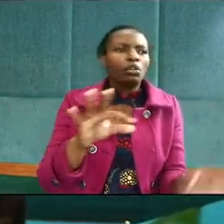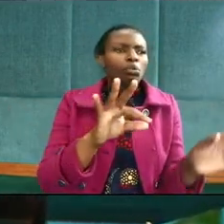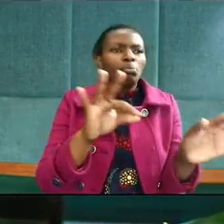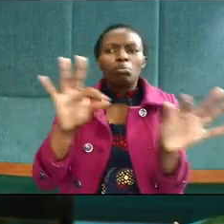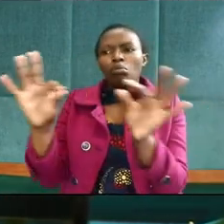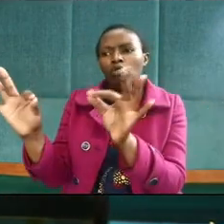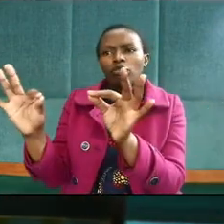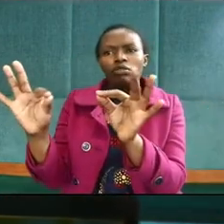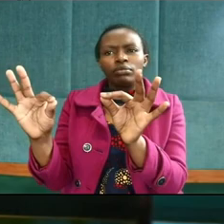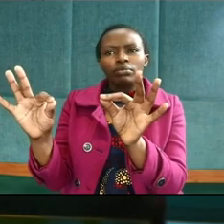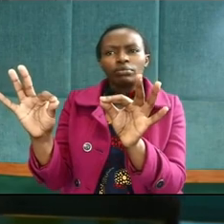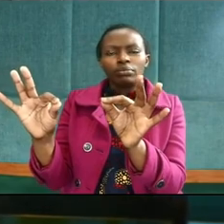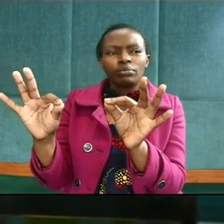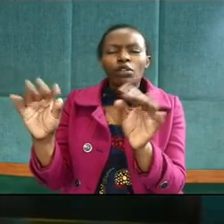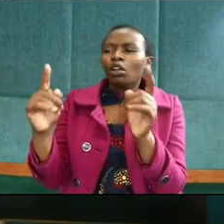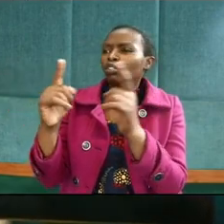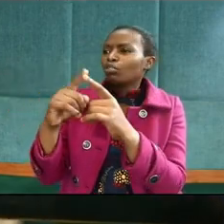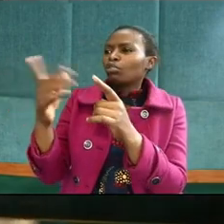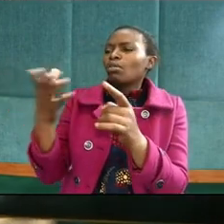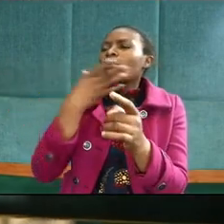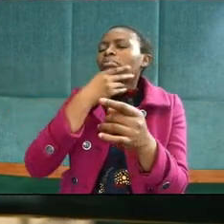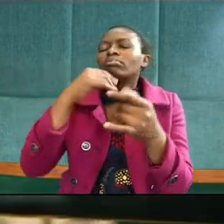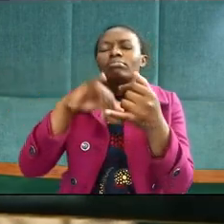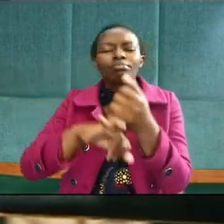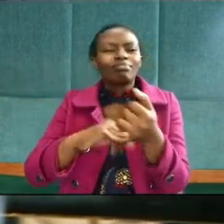and locate them.